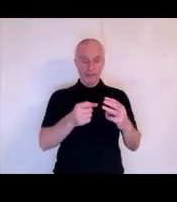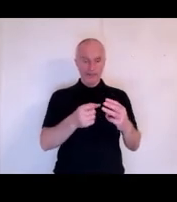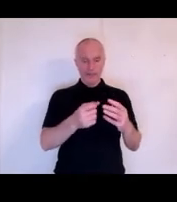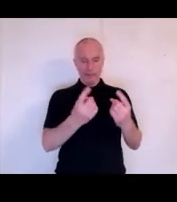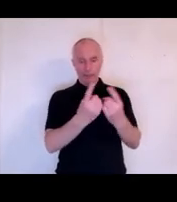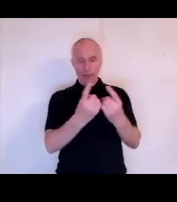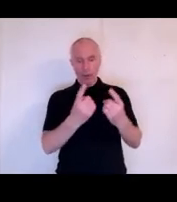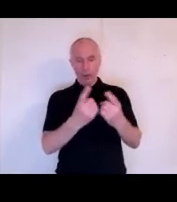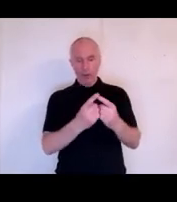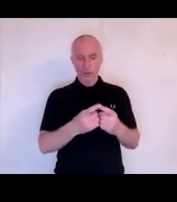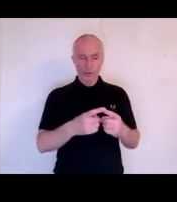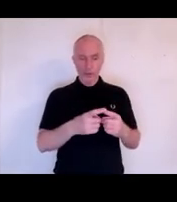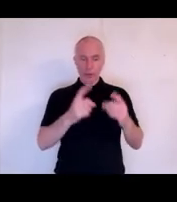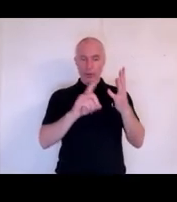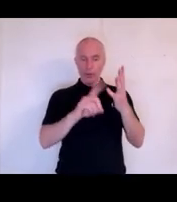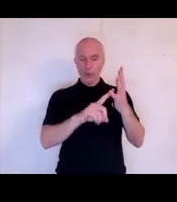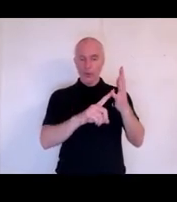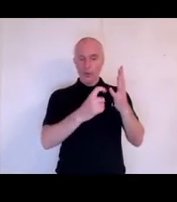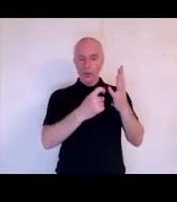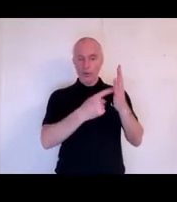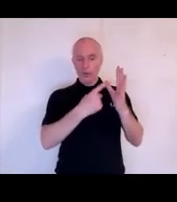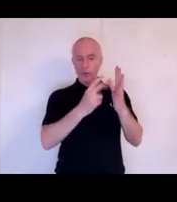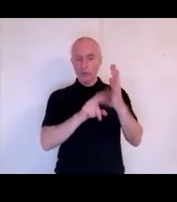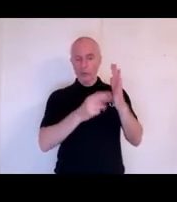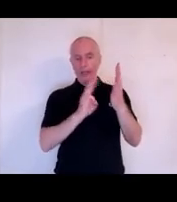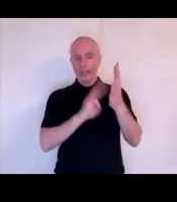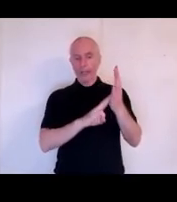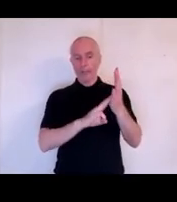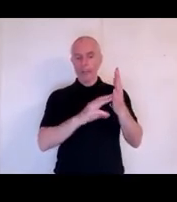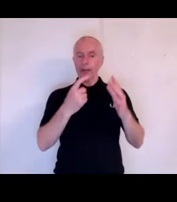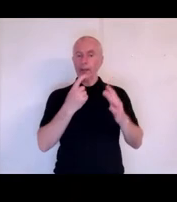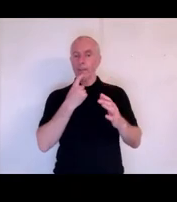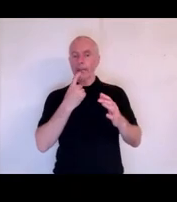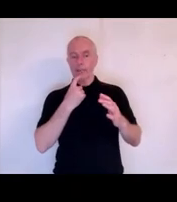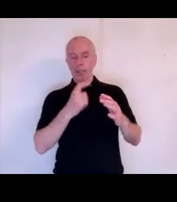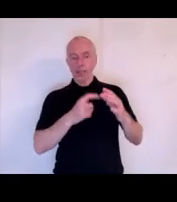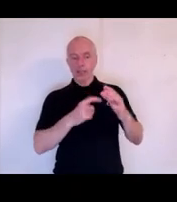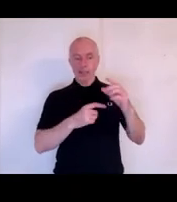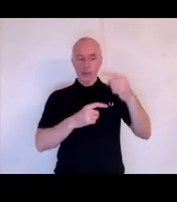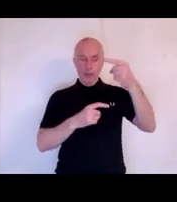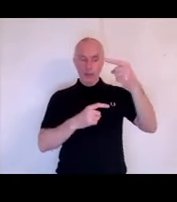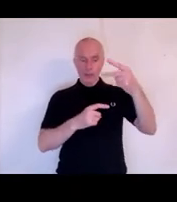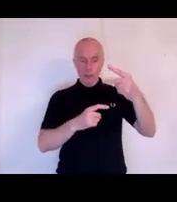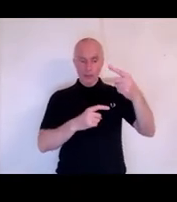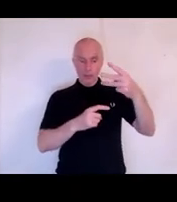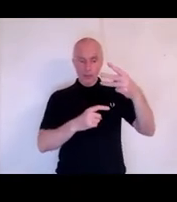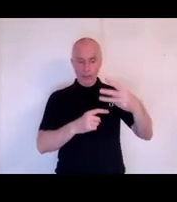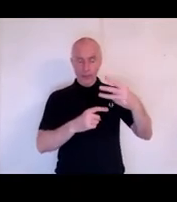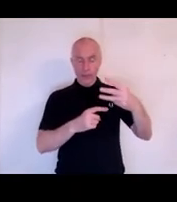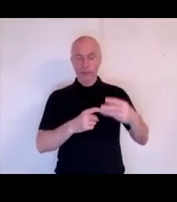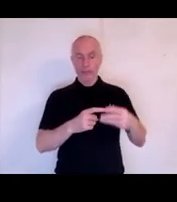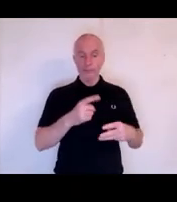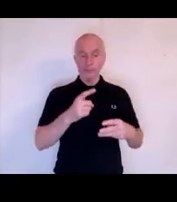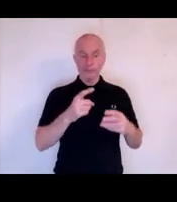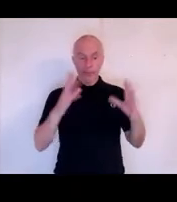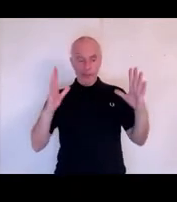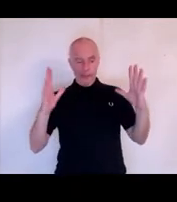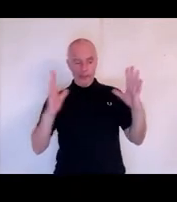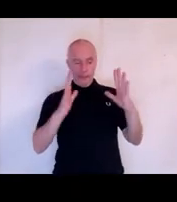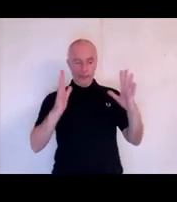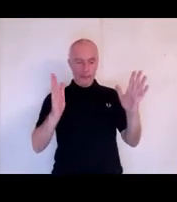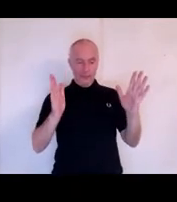a big stand. So we've a bit of uranium metal here, a bit of uranium metal here, and a bit here. This is in a heavily shielded room.